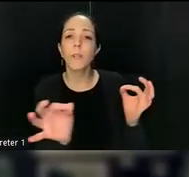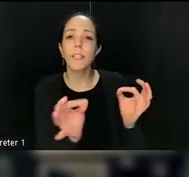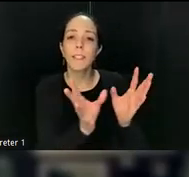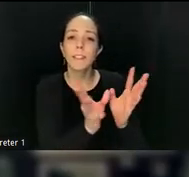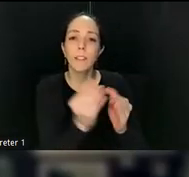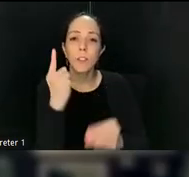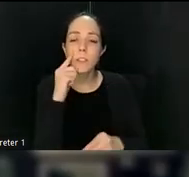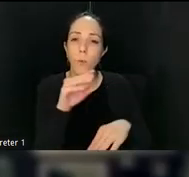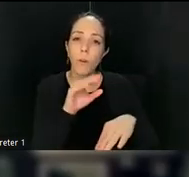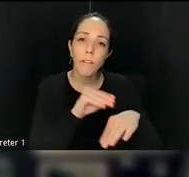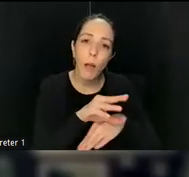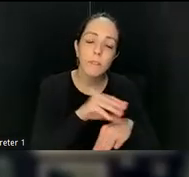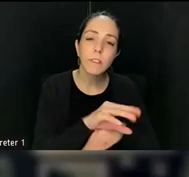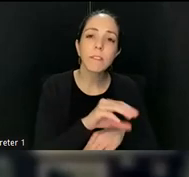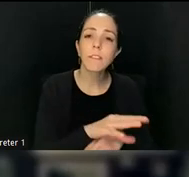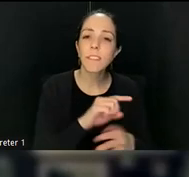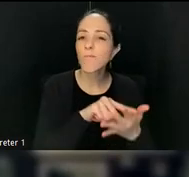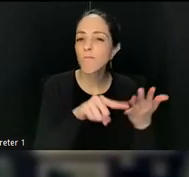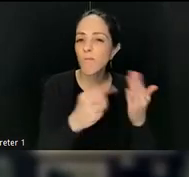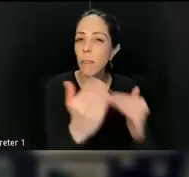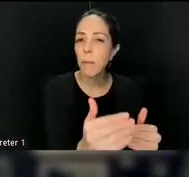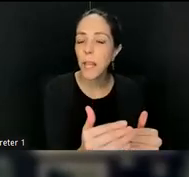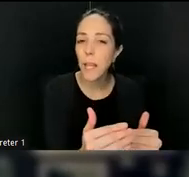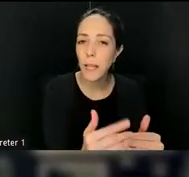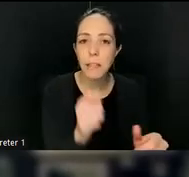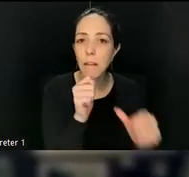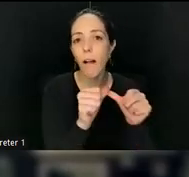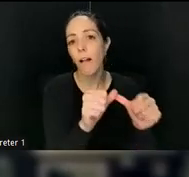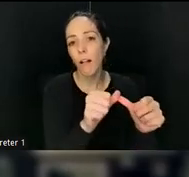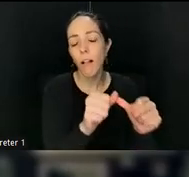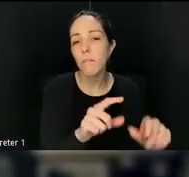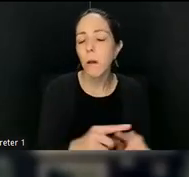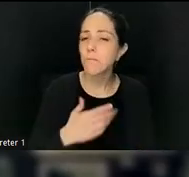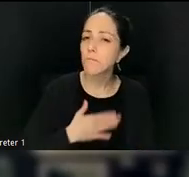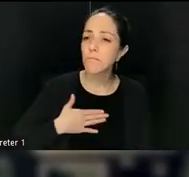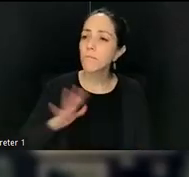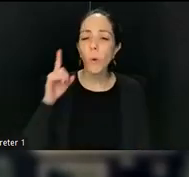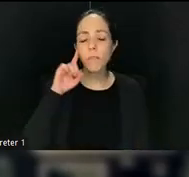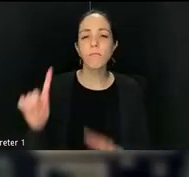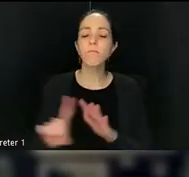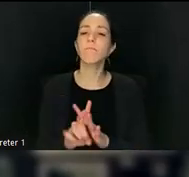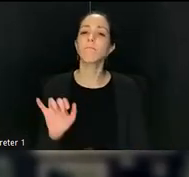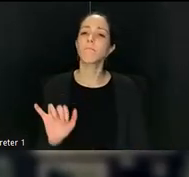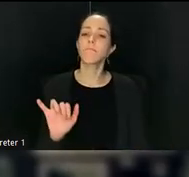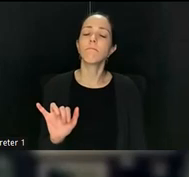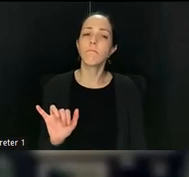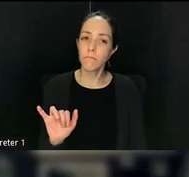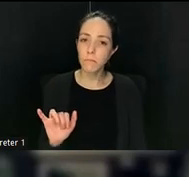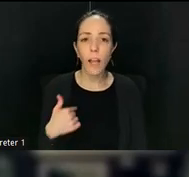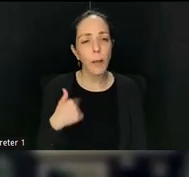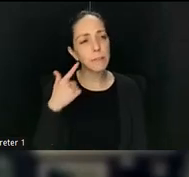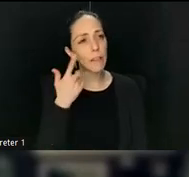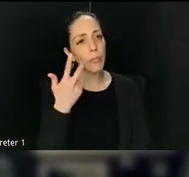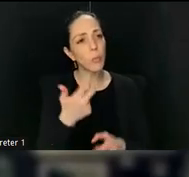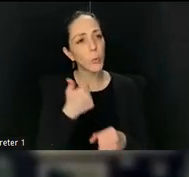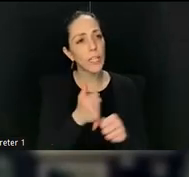So anyway, I appreciate your thought on that, because I was even thinking about the 3-year terms. It doesn't seem like a lot, but